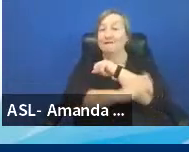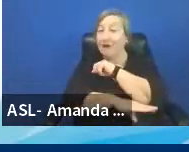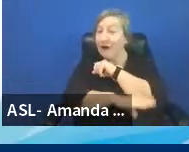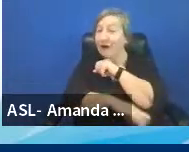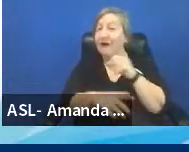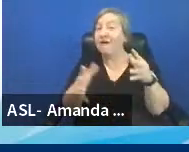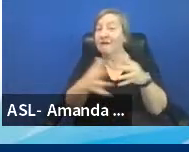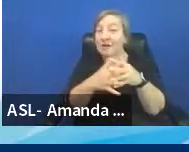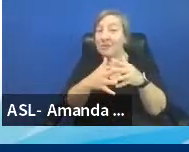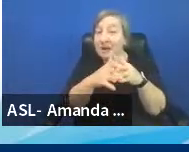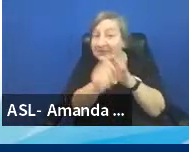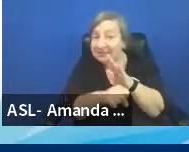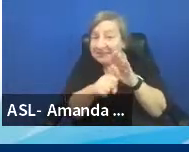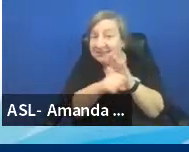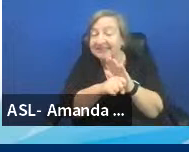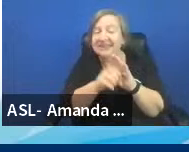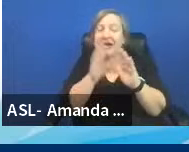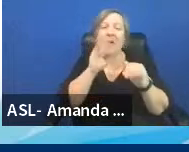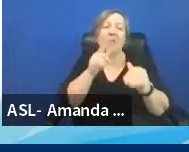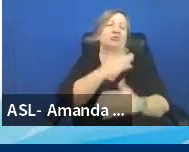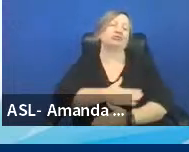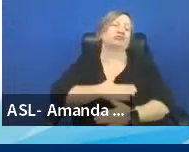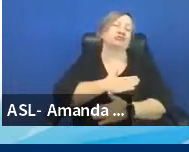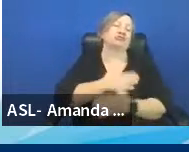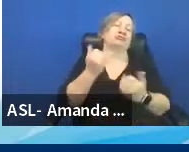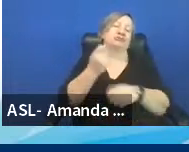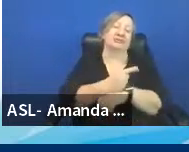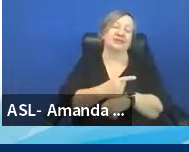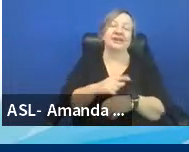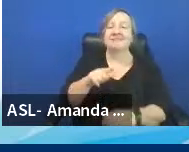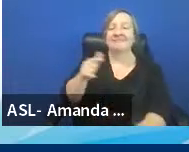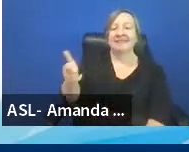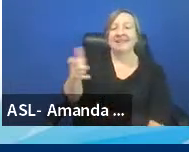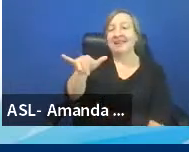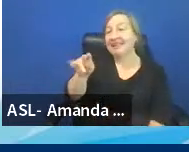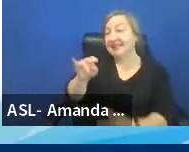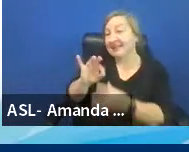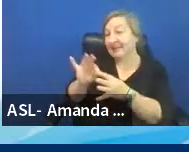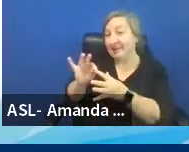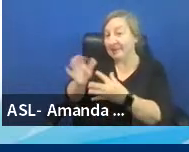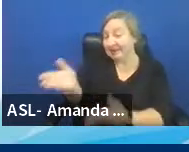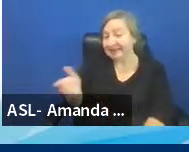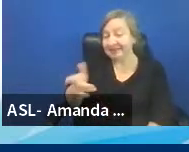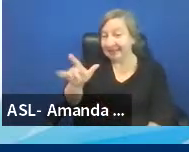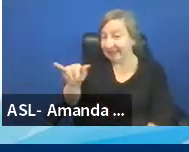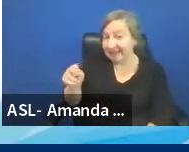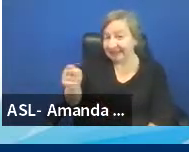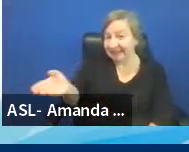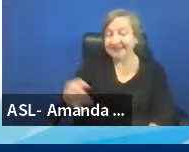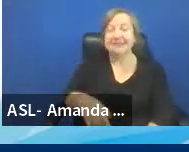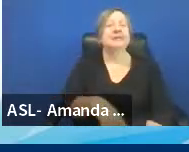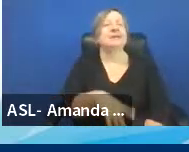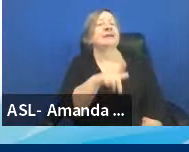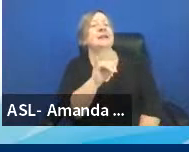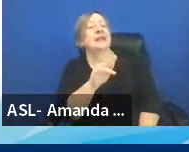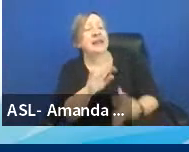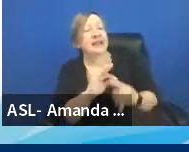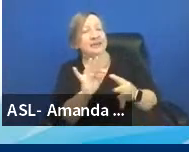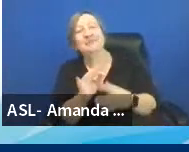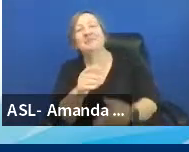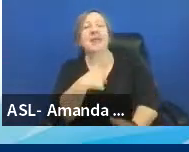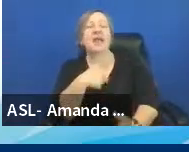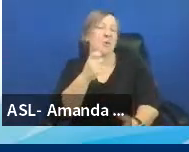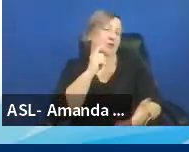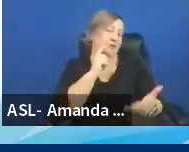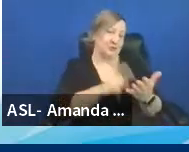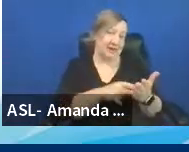season, and hope you all enjoy yourself today. I'll turn it over to Lynn for comments now. Lynn? I just briefly want to acknowledge,